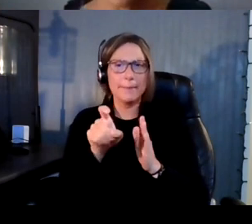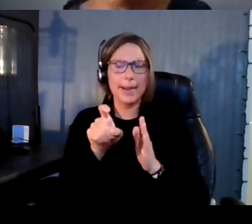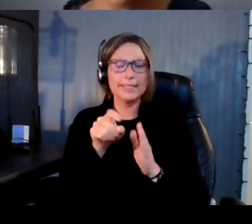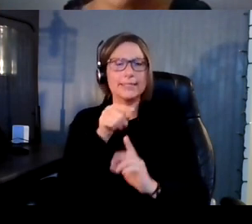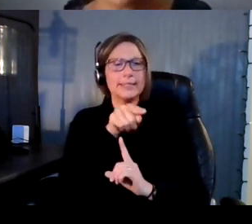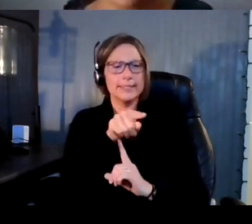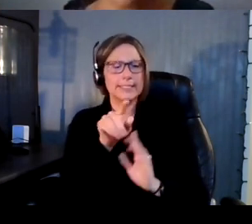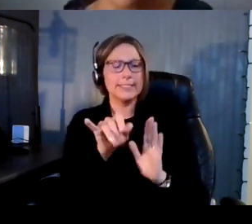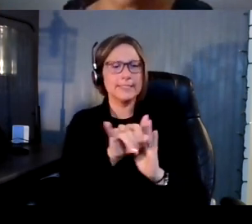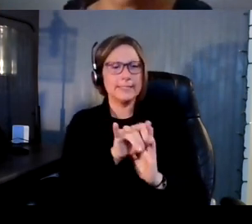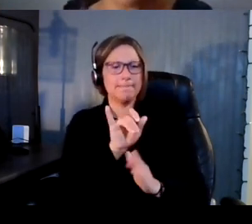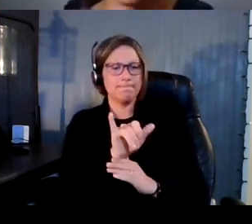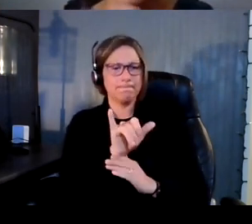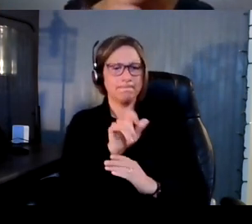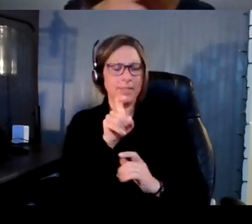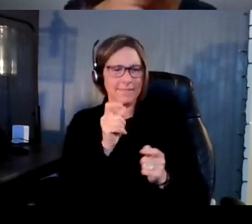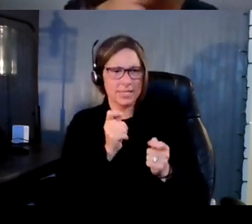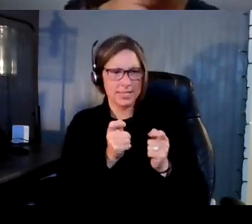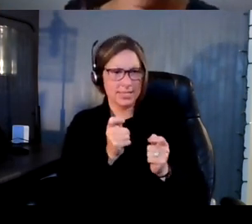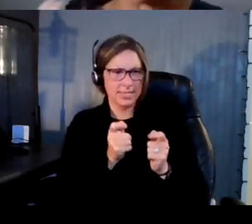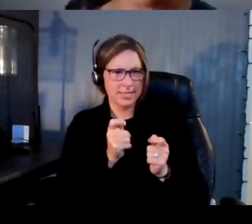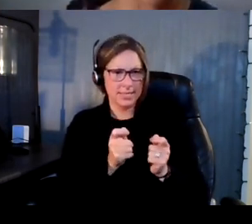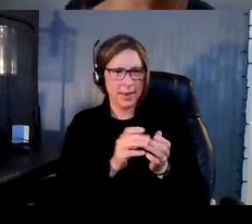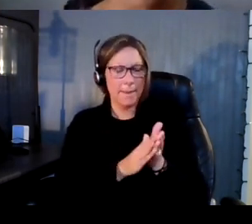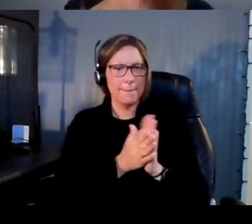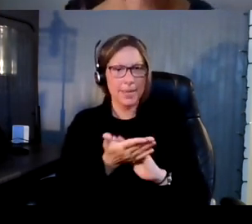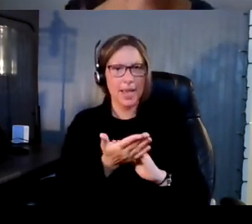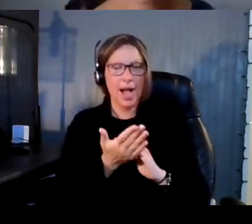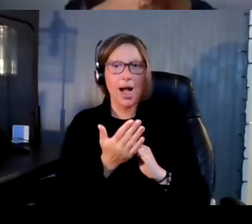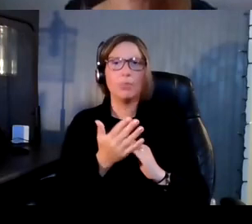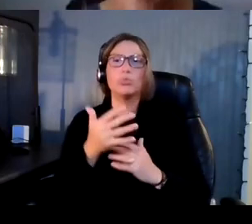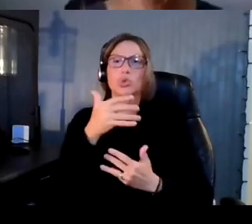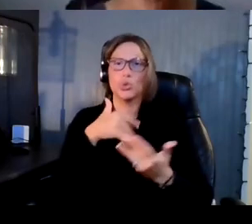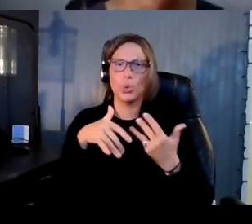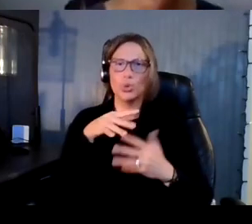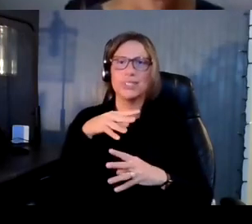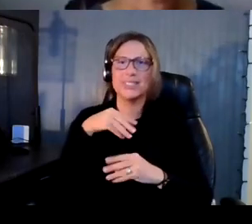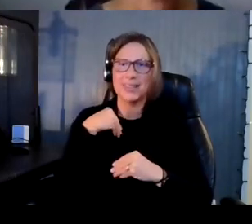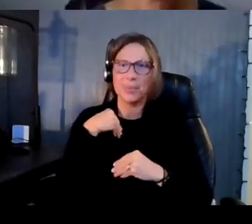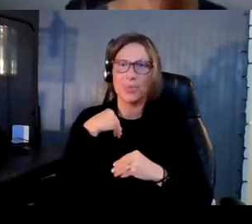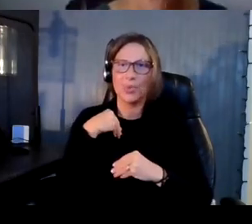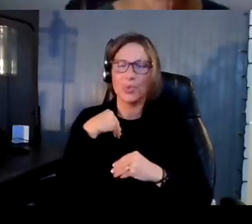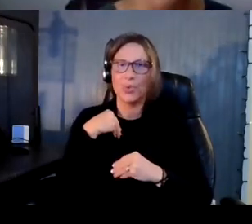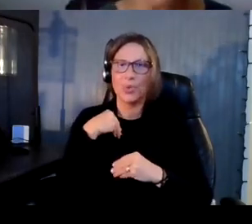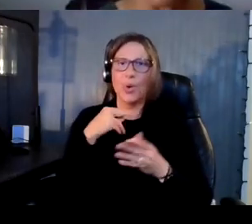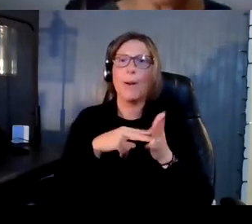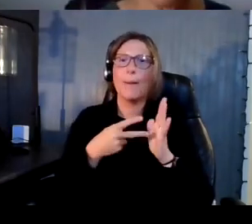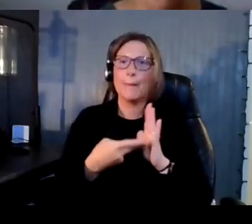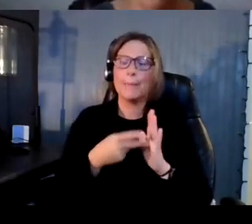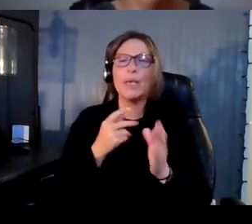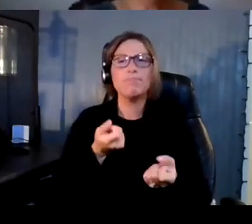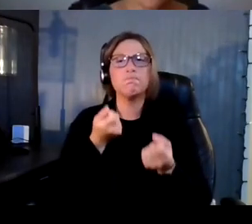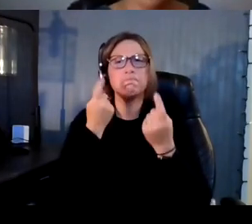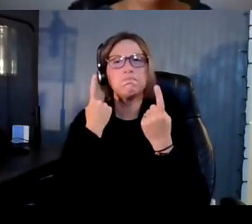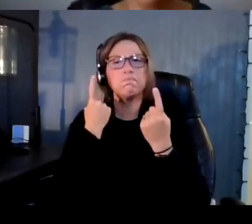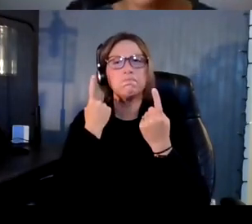more socially acceptable for folks. And then they'll understand it more and understand our learner more.